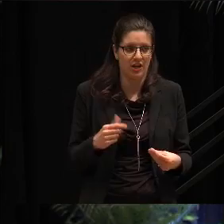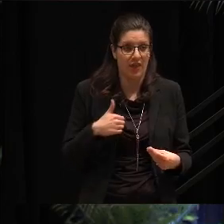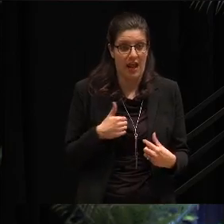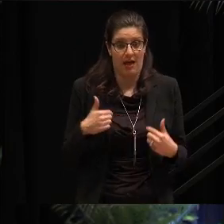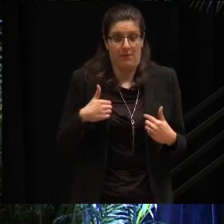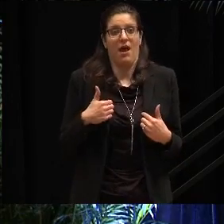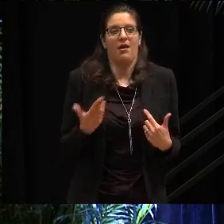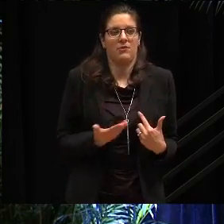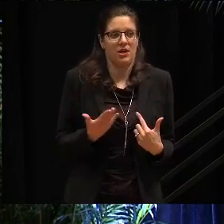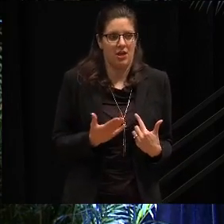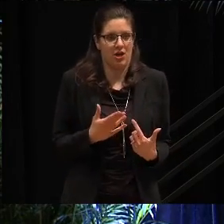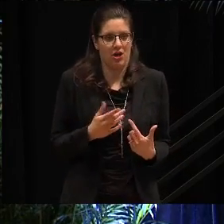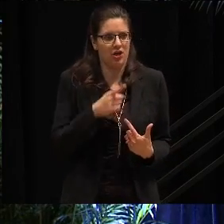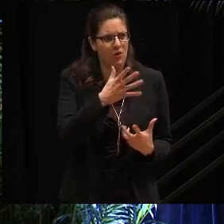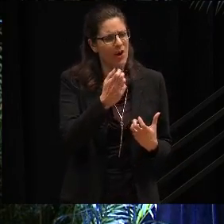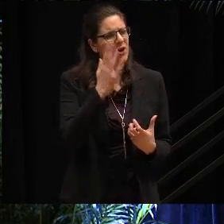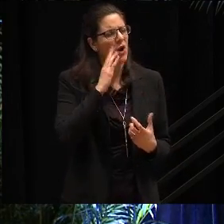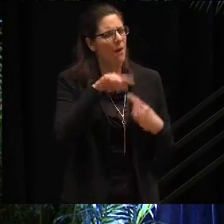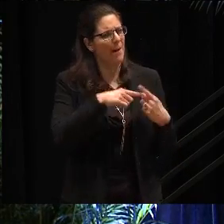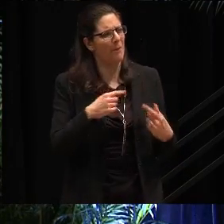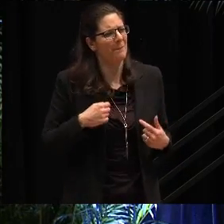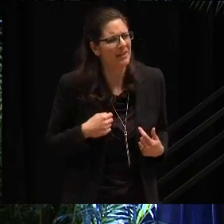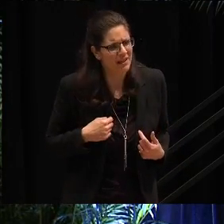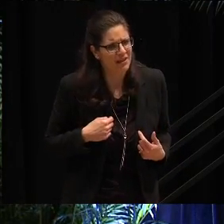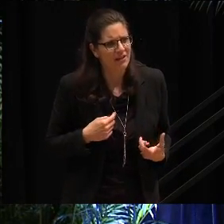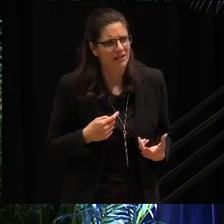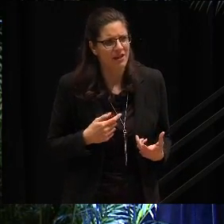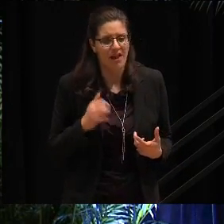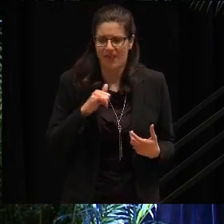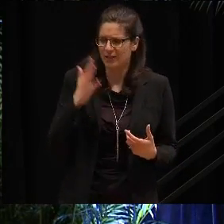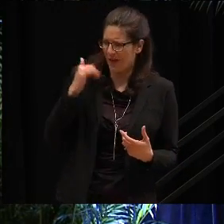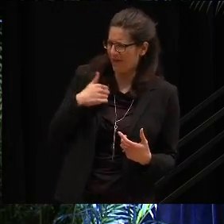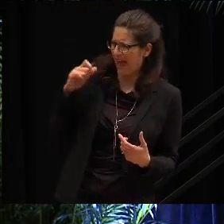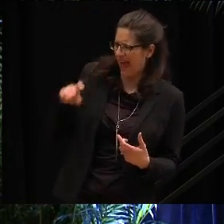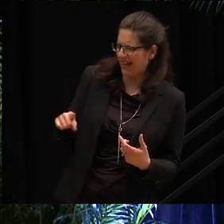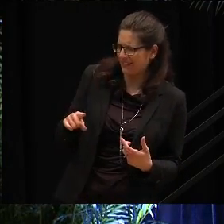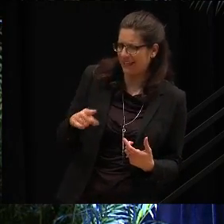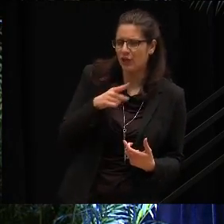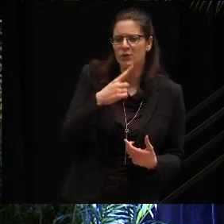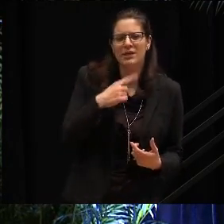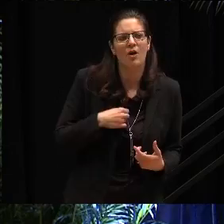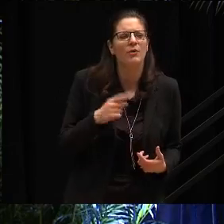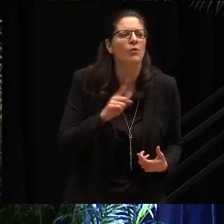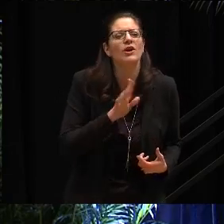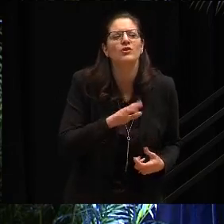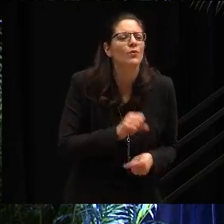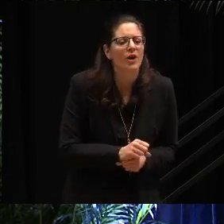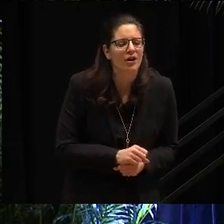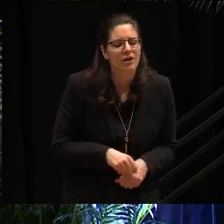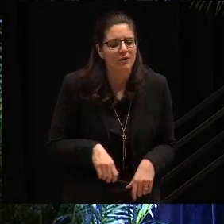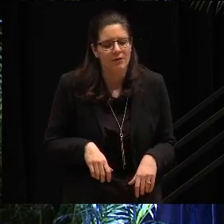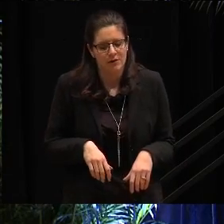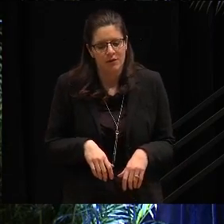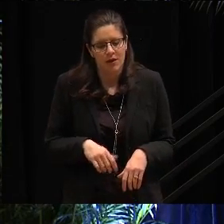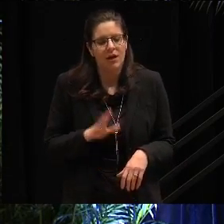to know a lot about me and how I criticize folks. That's why I'm asking you. Can you point me in the right direction of your work? I think,